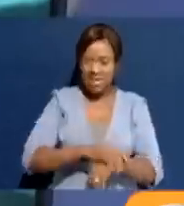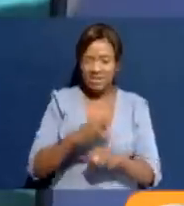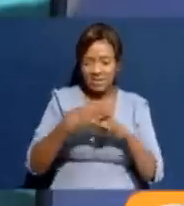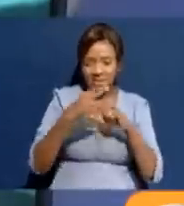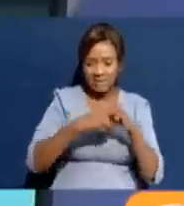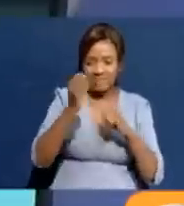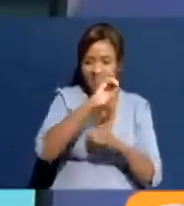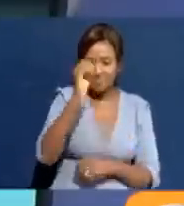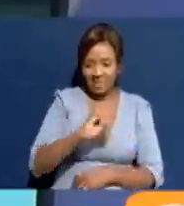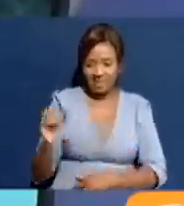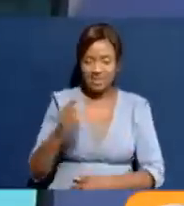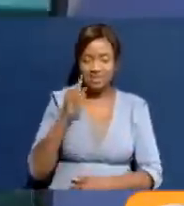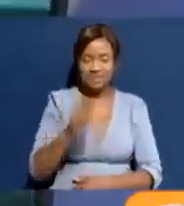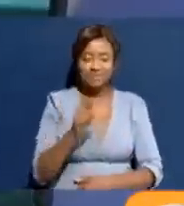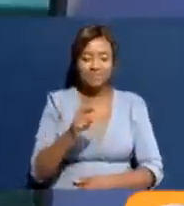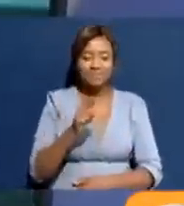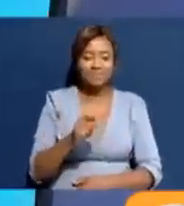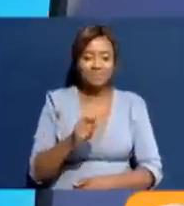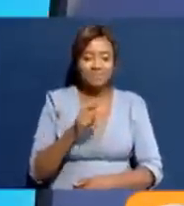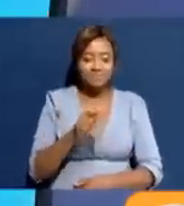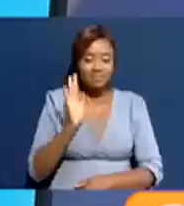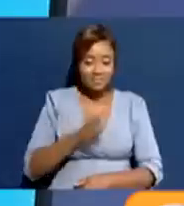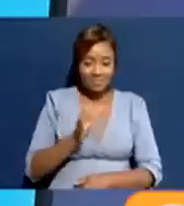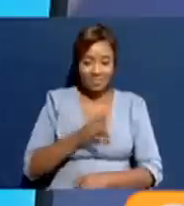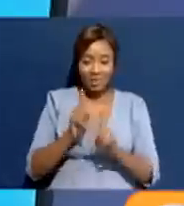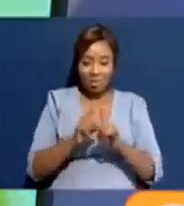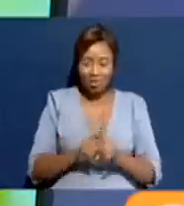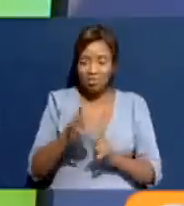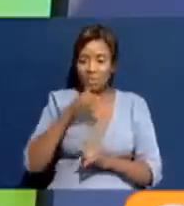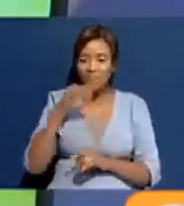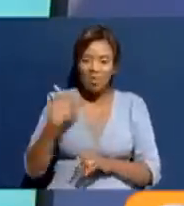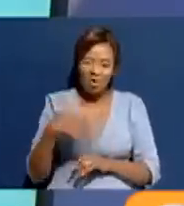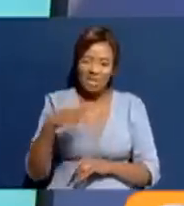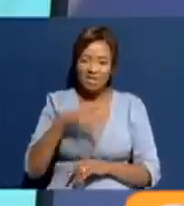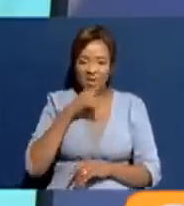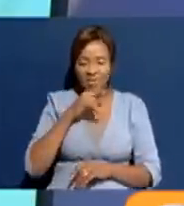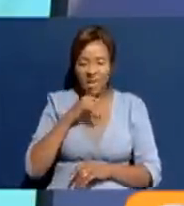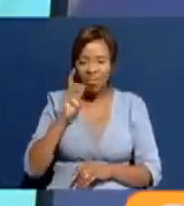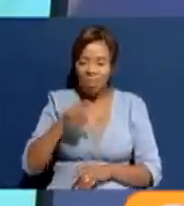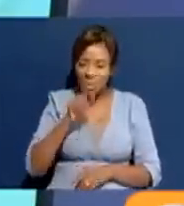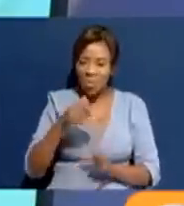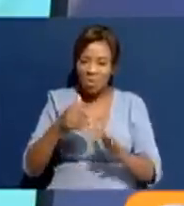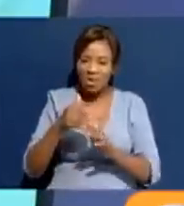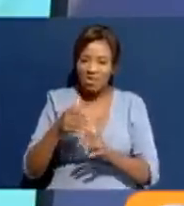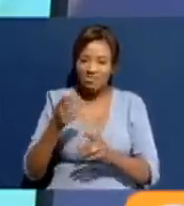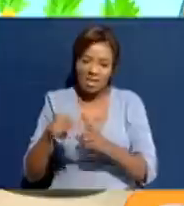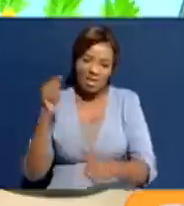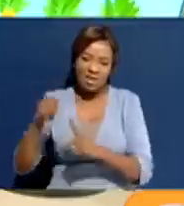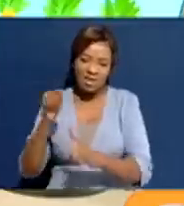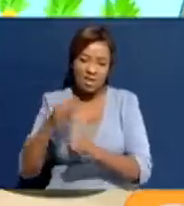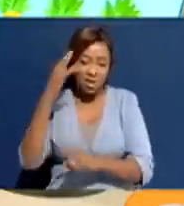idea was developed to save billions of male chicks killed after hatching, since they cannot lay eggs or be used for meat